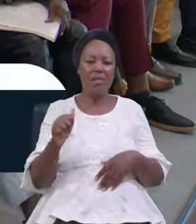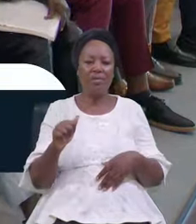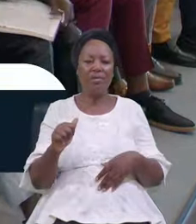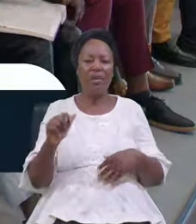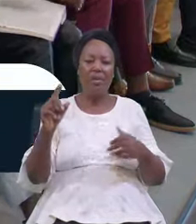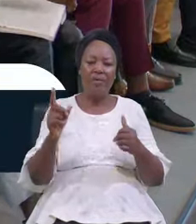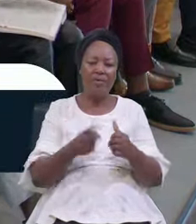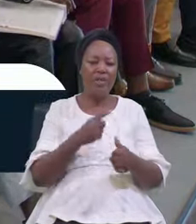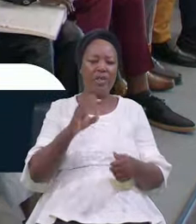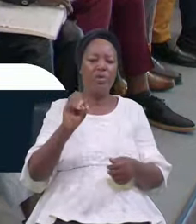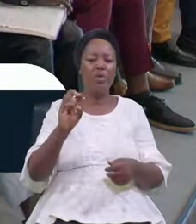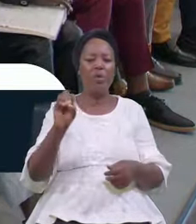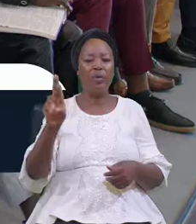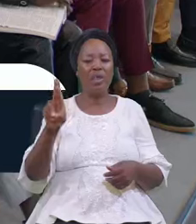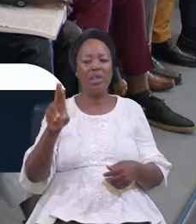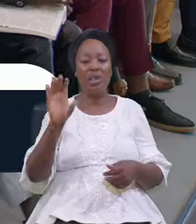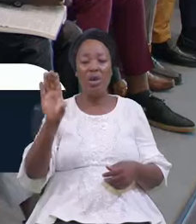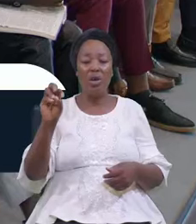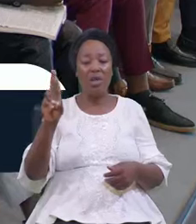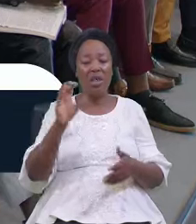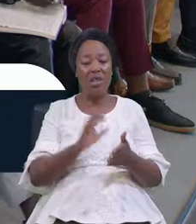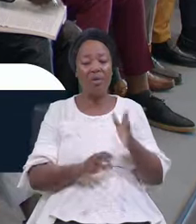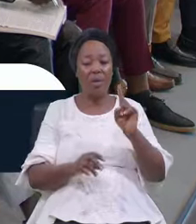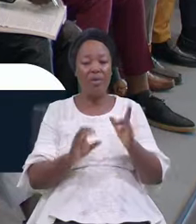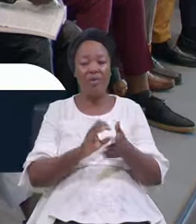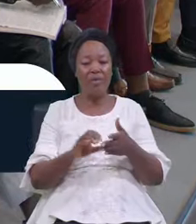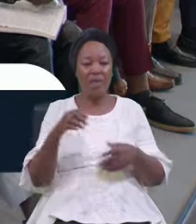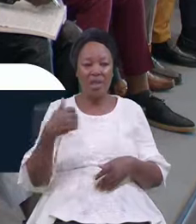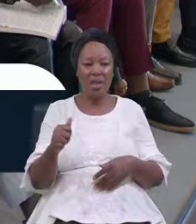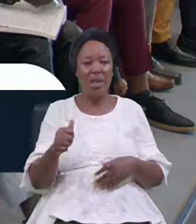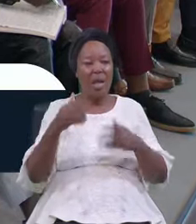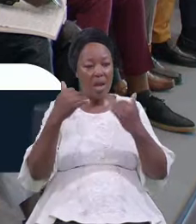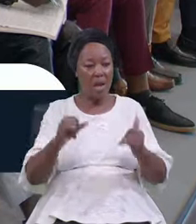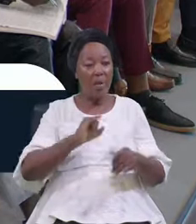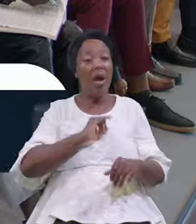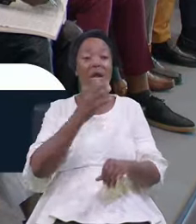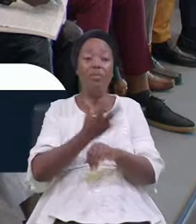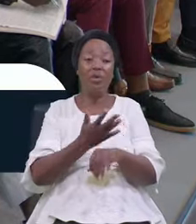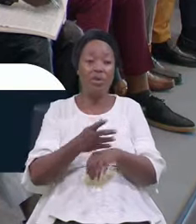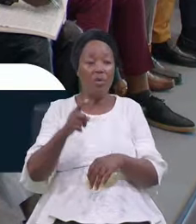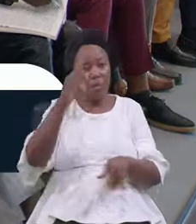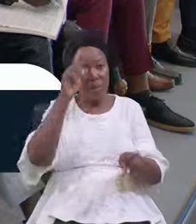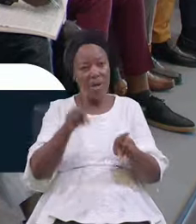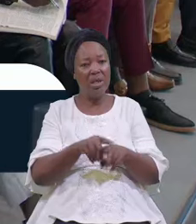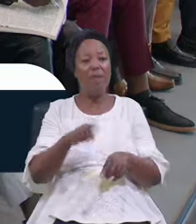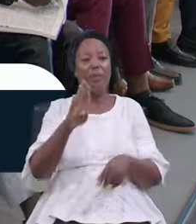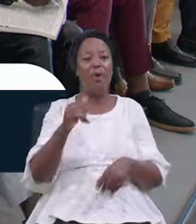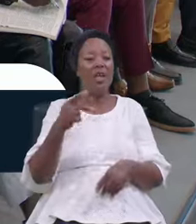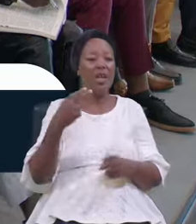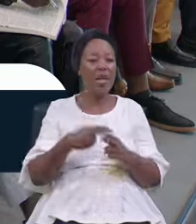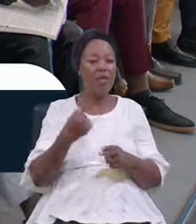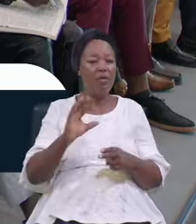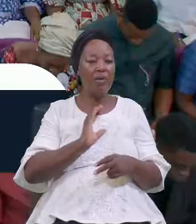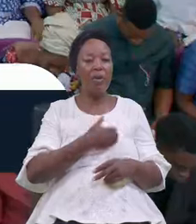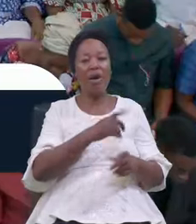Corinthians chapter 1, reading from verse 10. Now, I beseech you, brethren, by the name of our